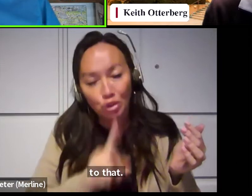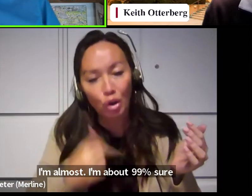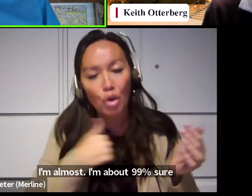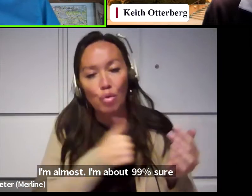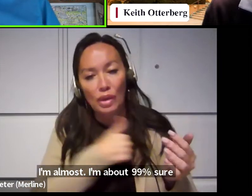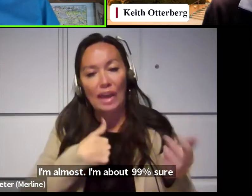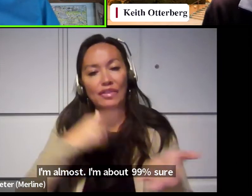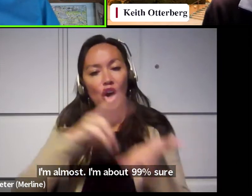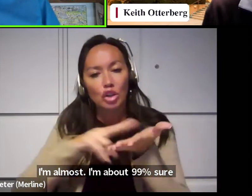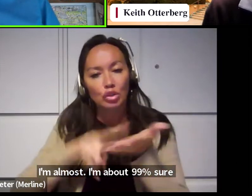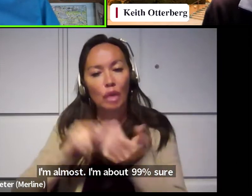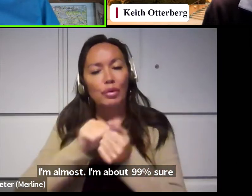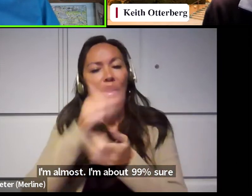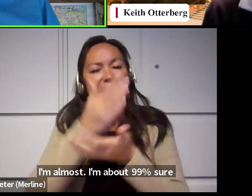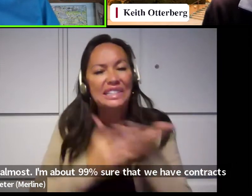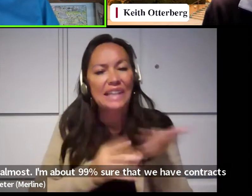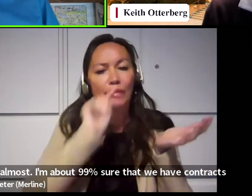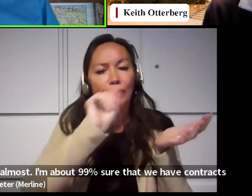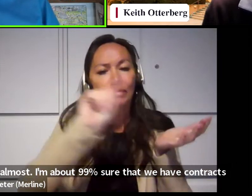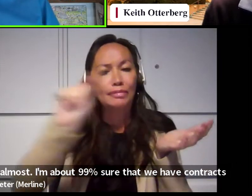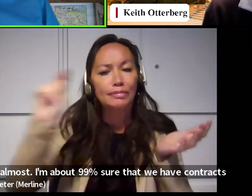contracts with some of the Kaiser